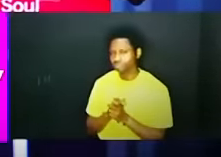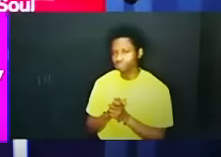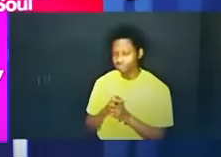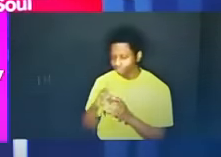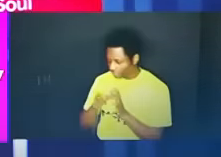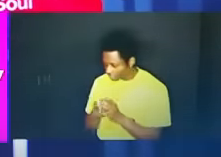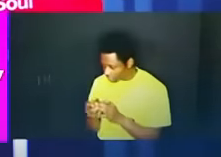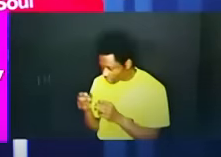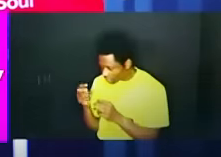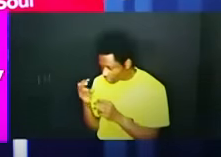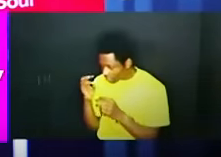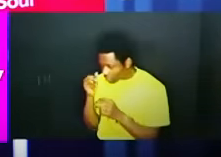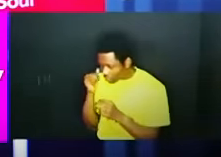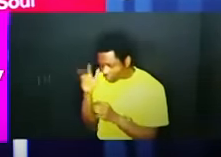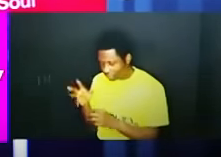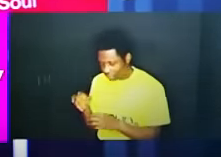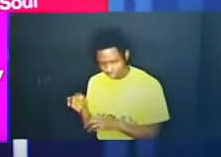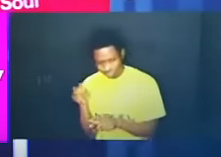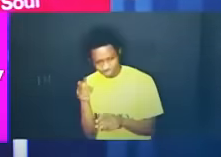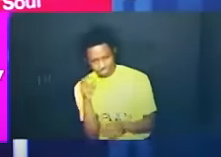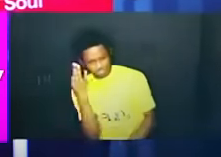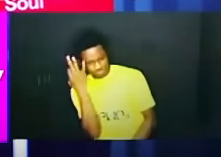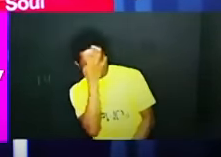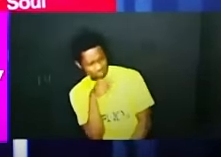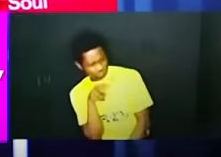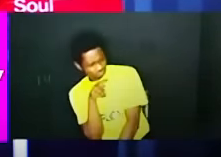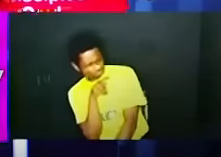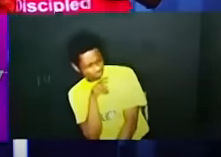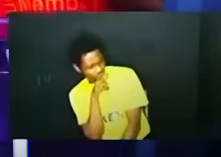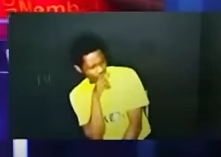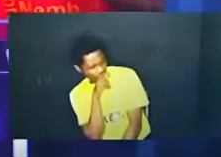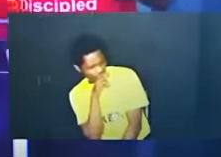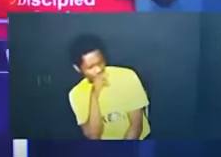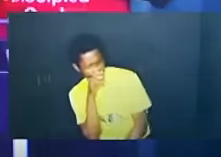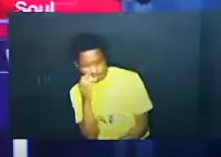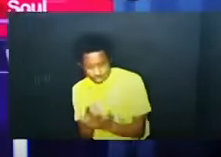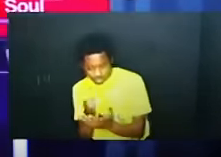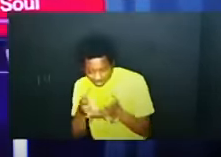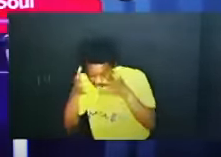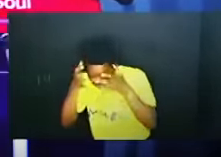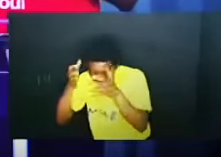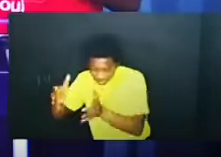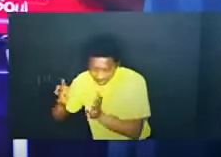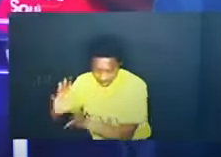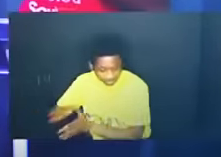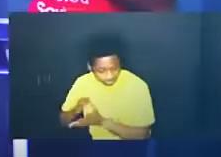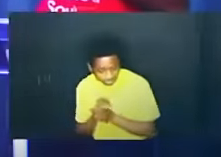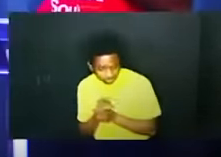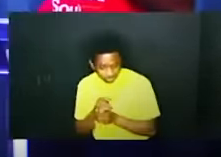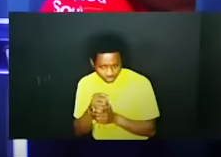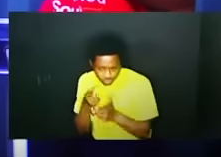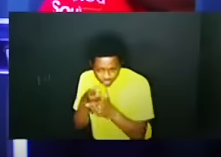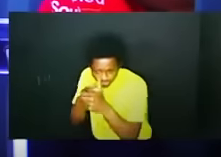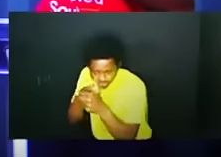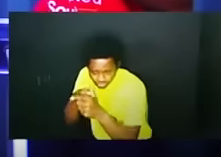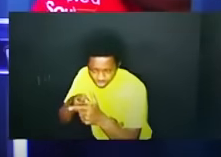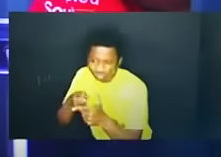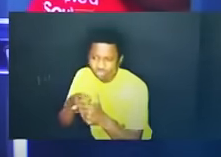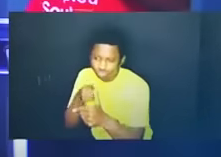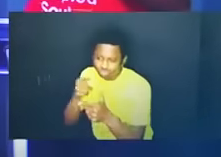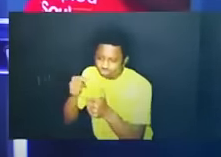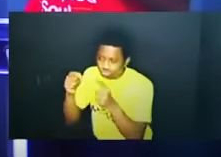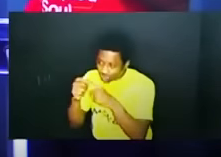his face. Left her jar. Went to Samaria. Brought